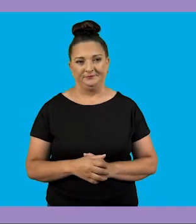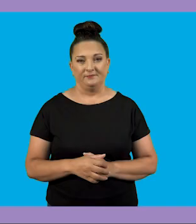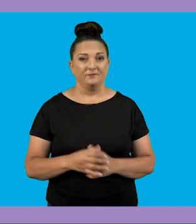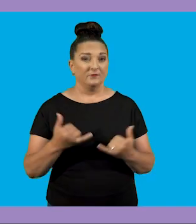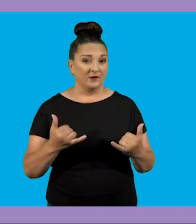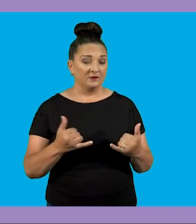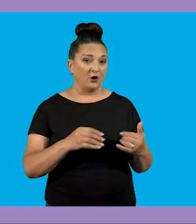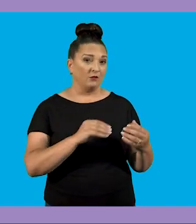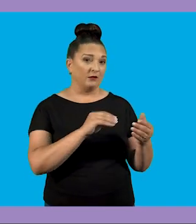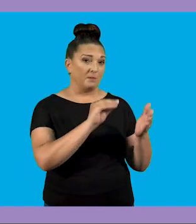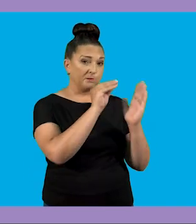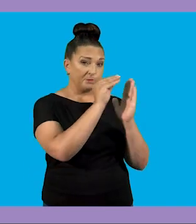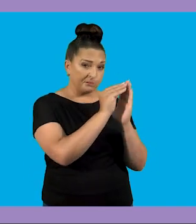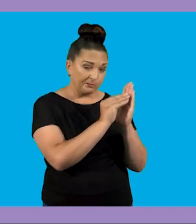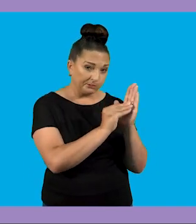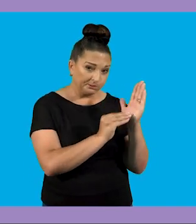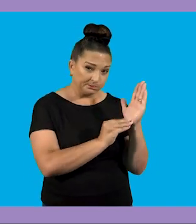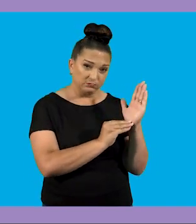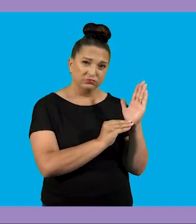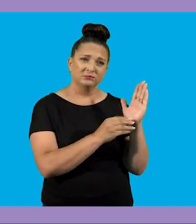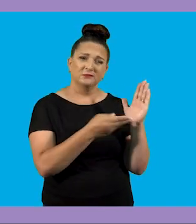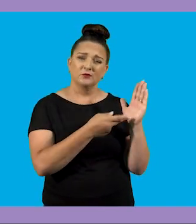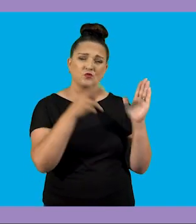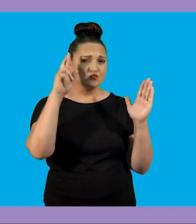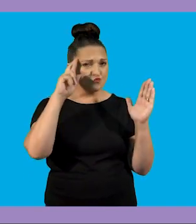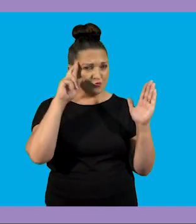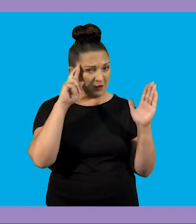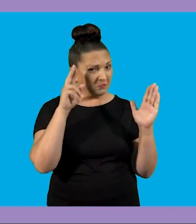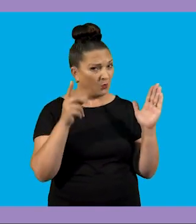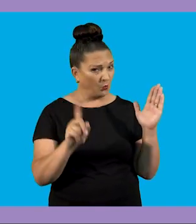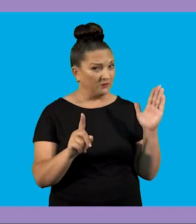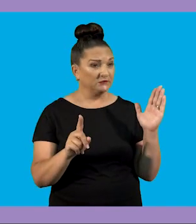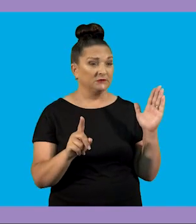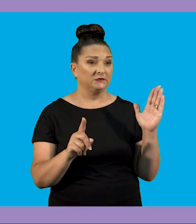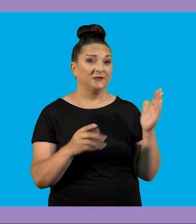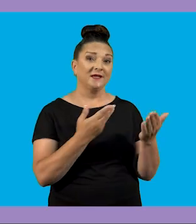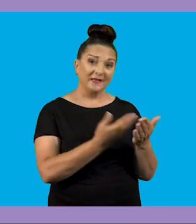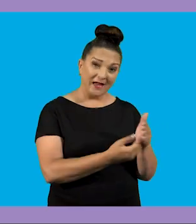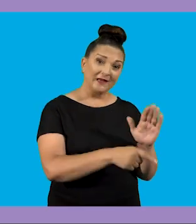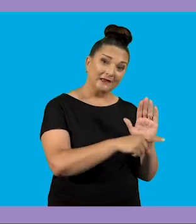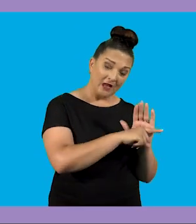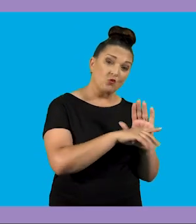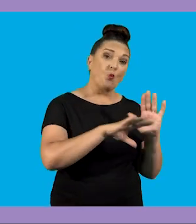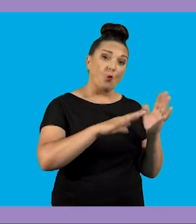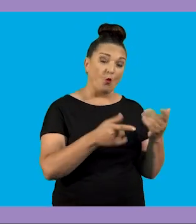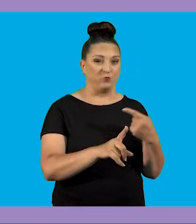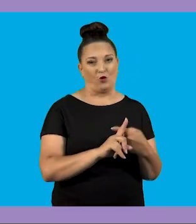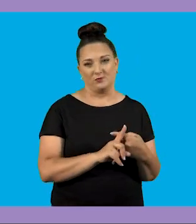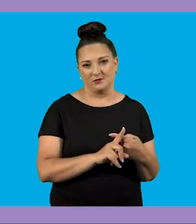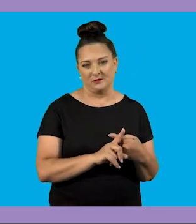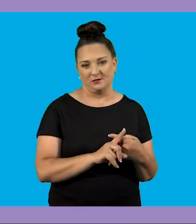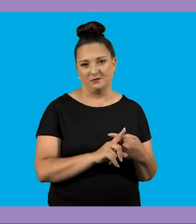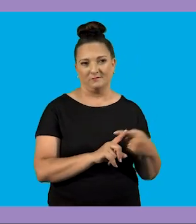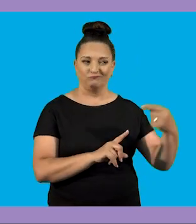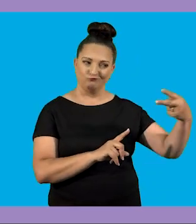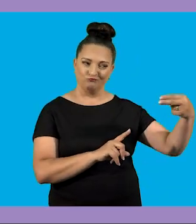30. So when we are listing down the factors of a certain number, just remember that it can be a negative or a positive